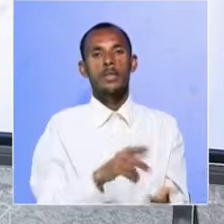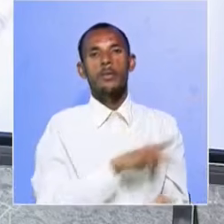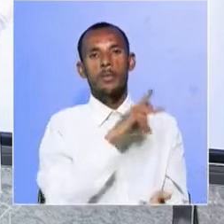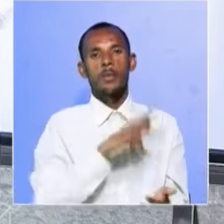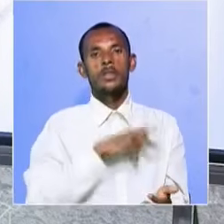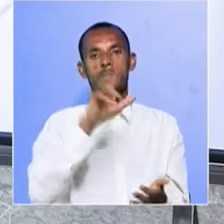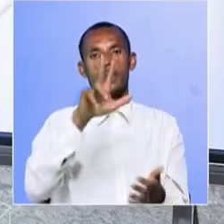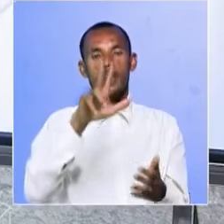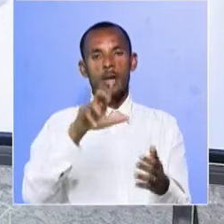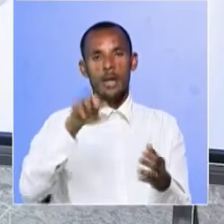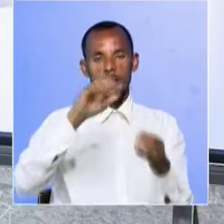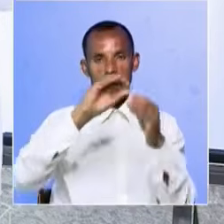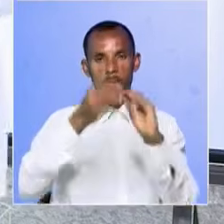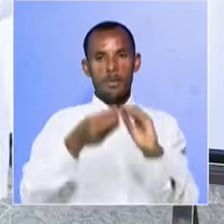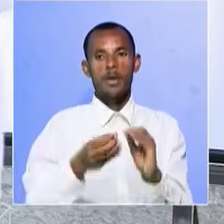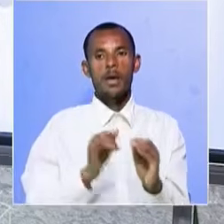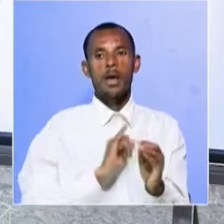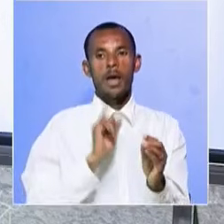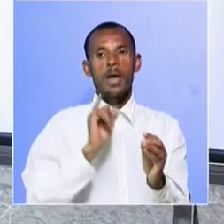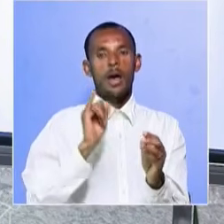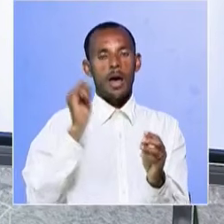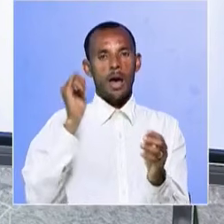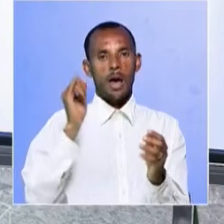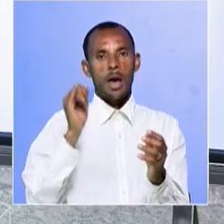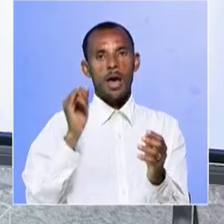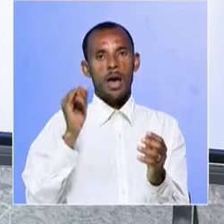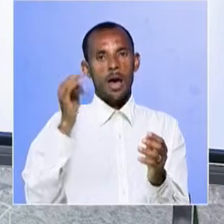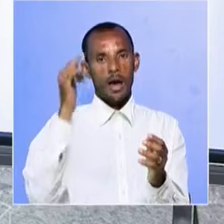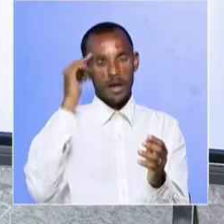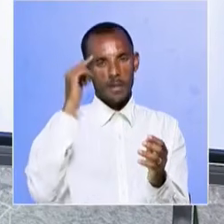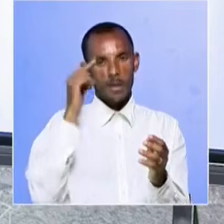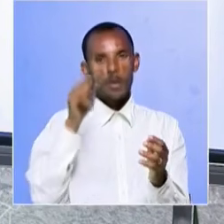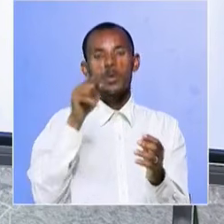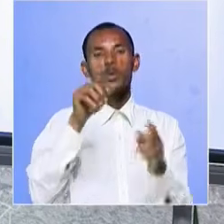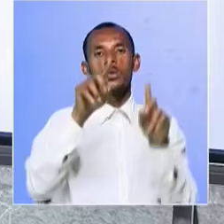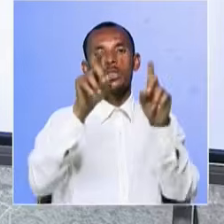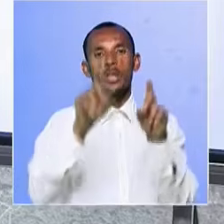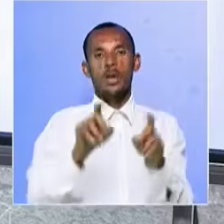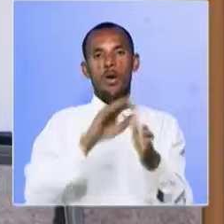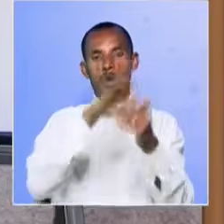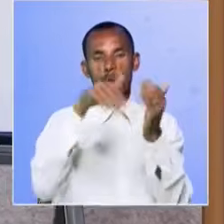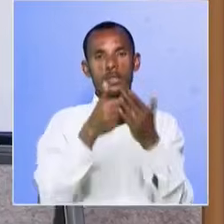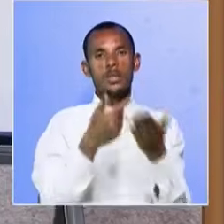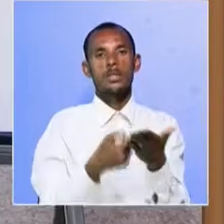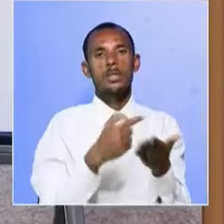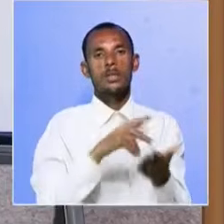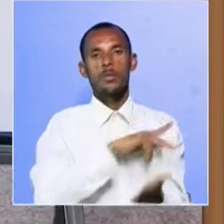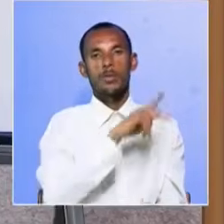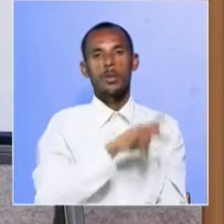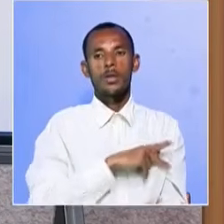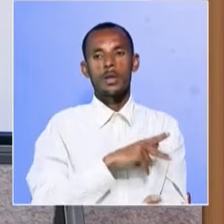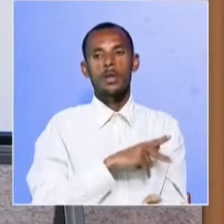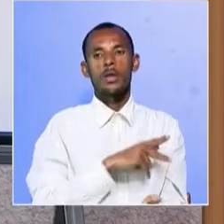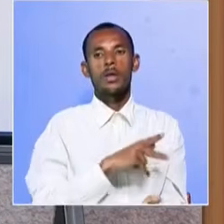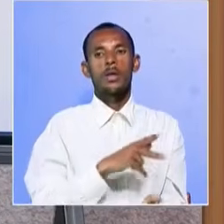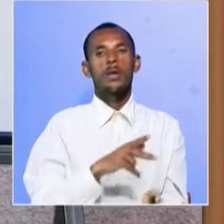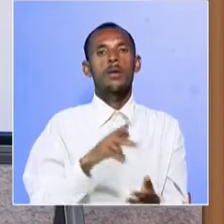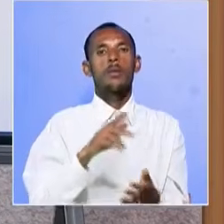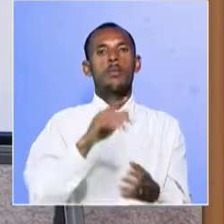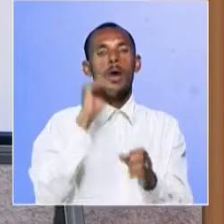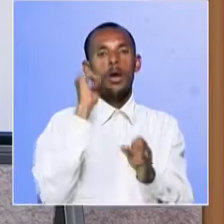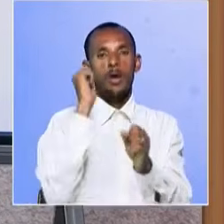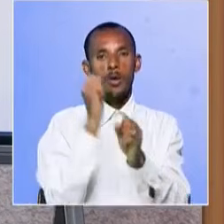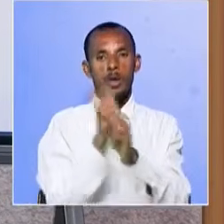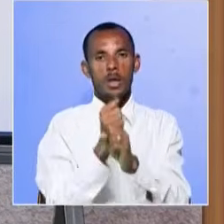rational numbers, okay? I recommend you to check all these properties holds by taking your